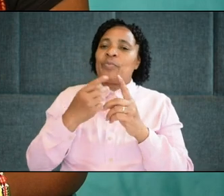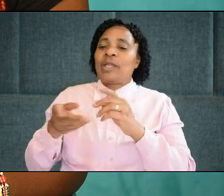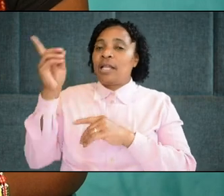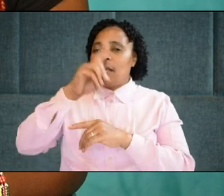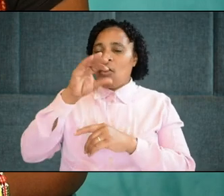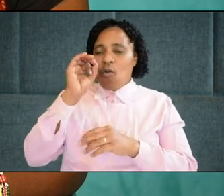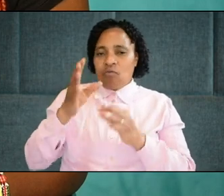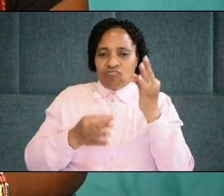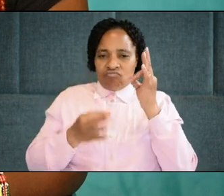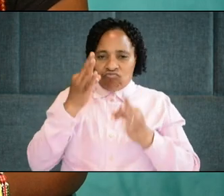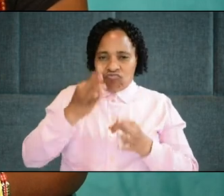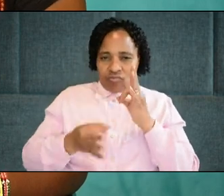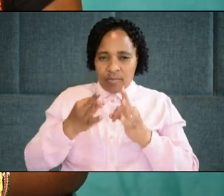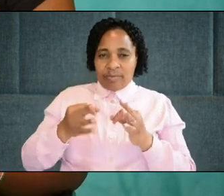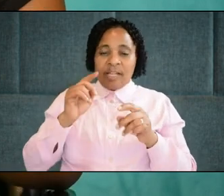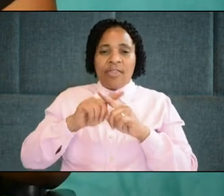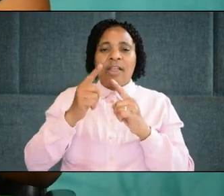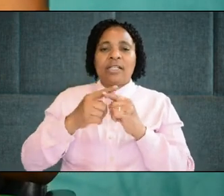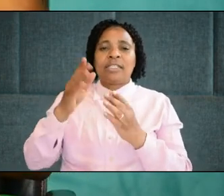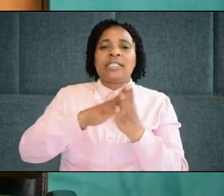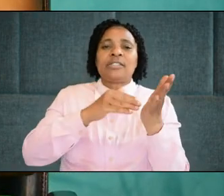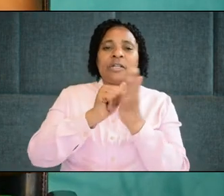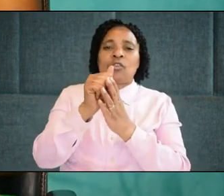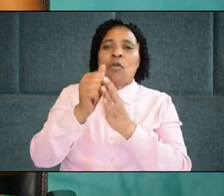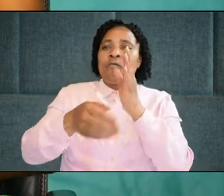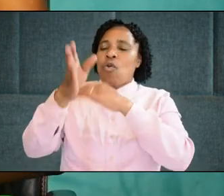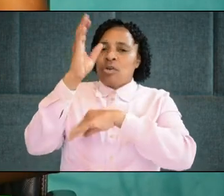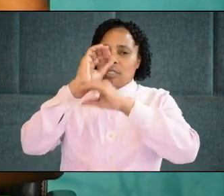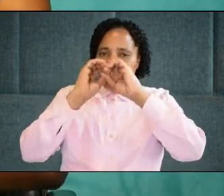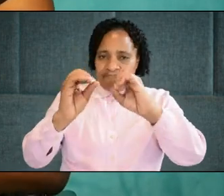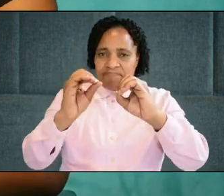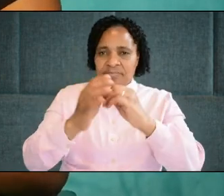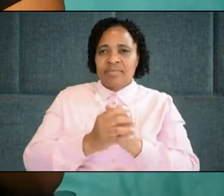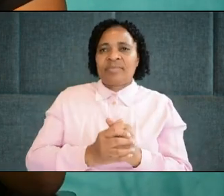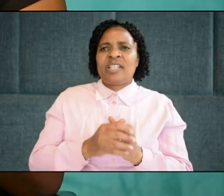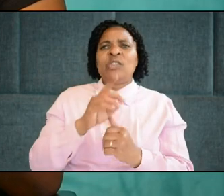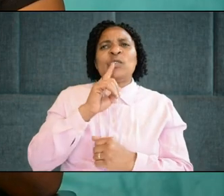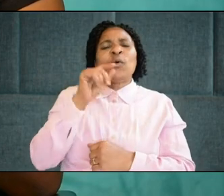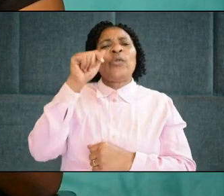and destruction of the ungodly. So